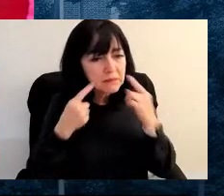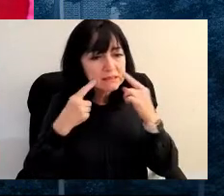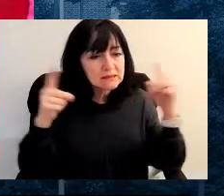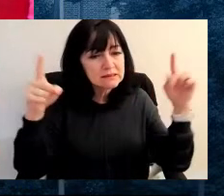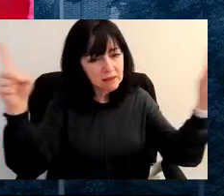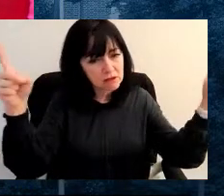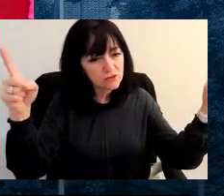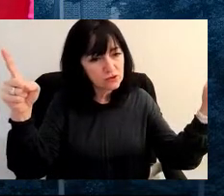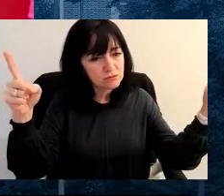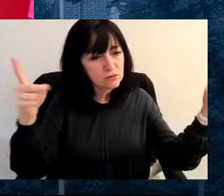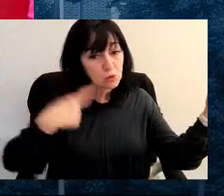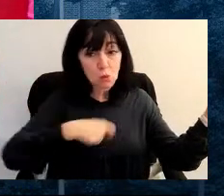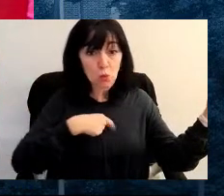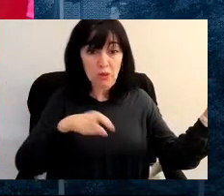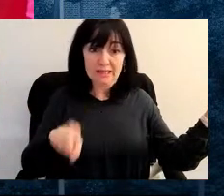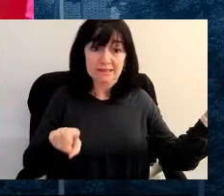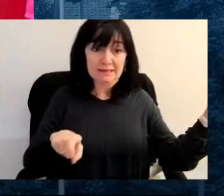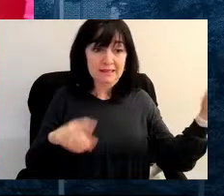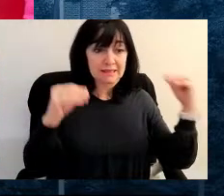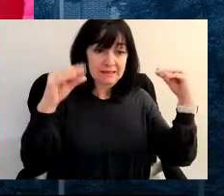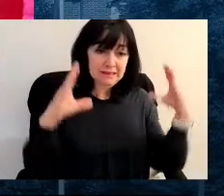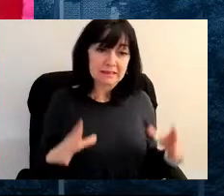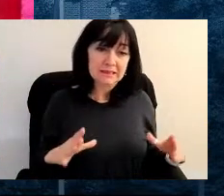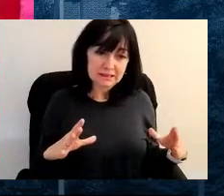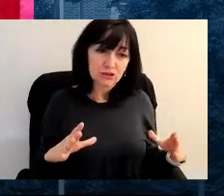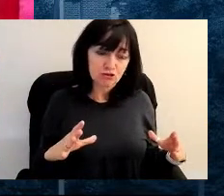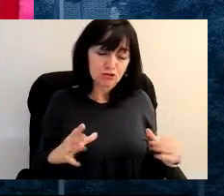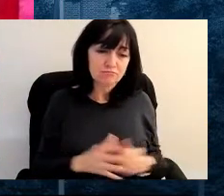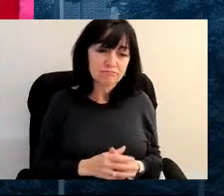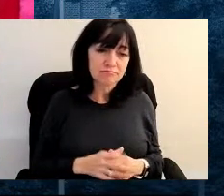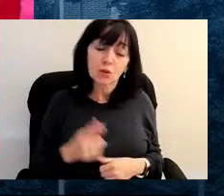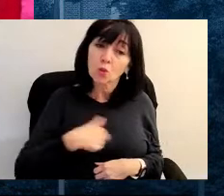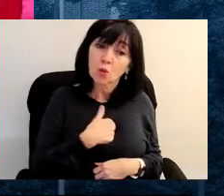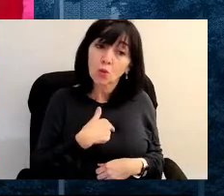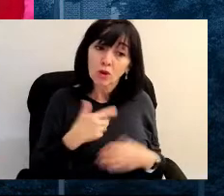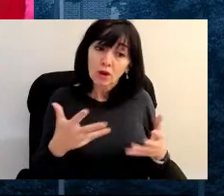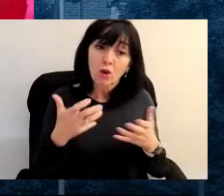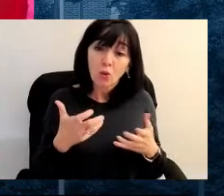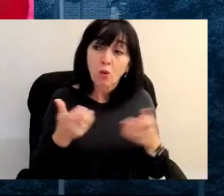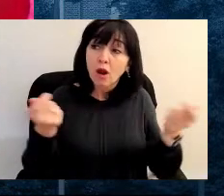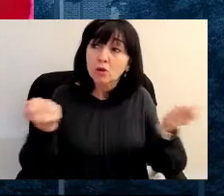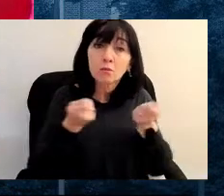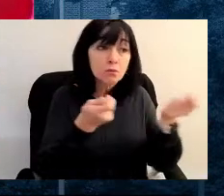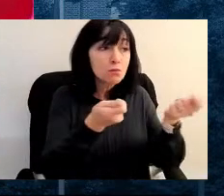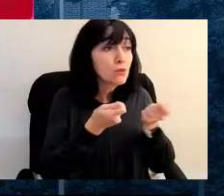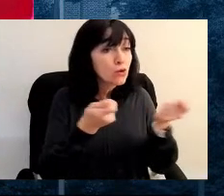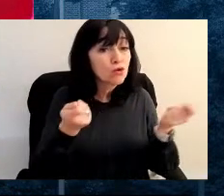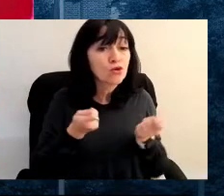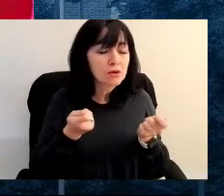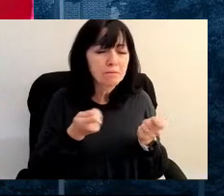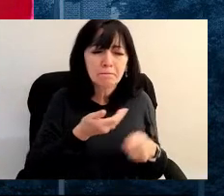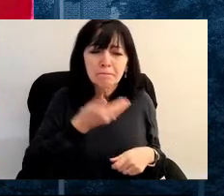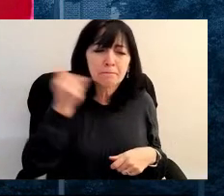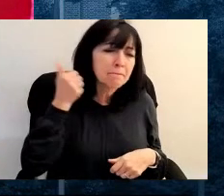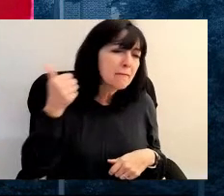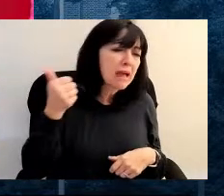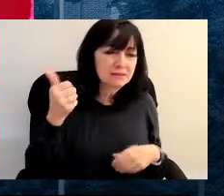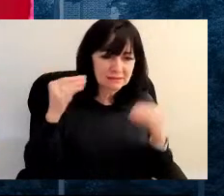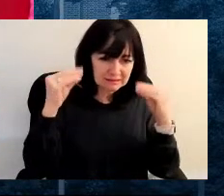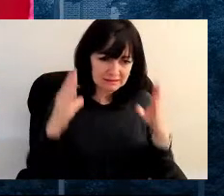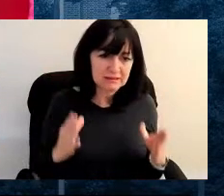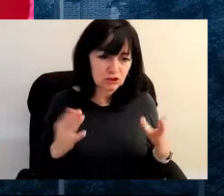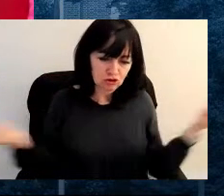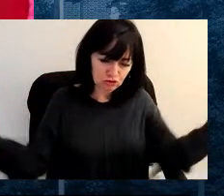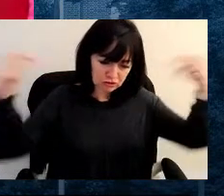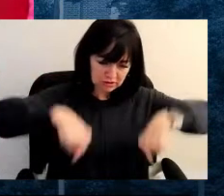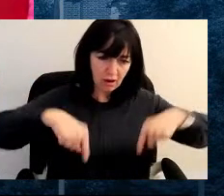our state. We want to attract the best teachers to Delaware schools and keep them here. And the competition for